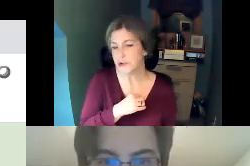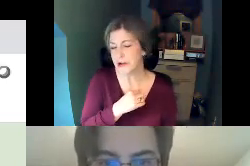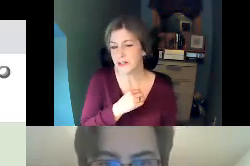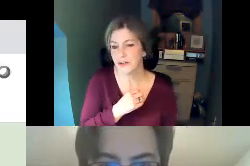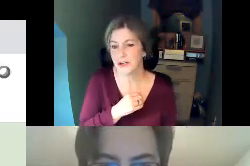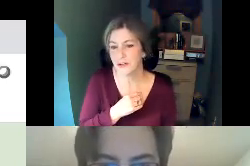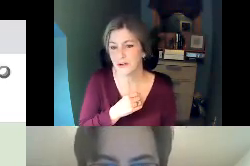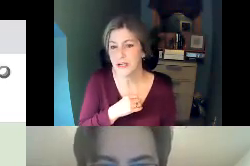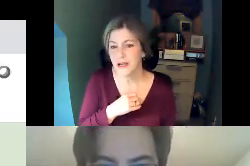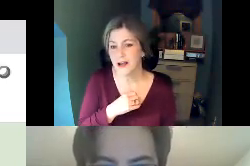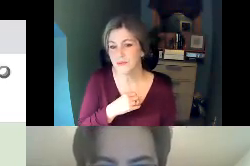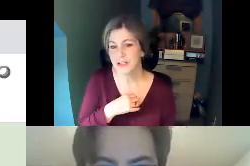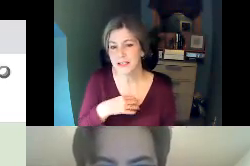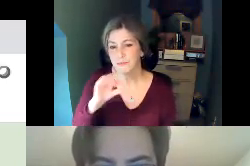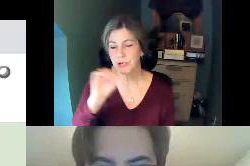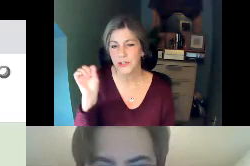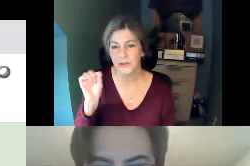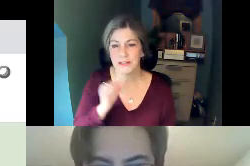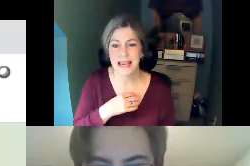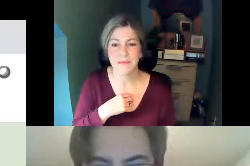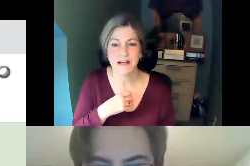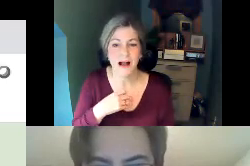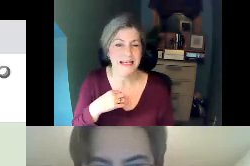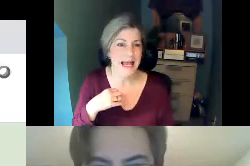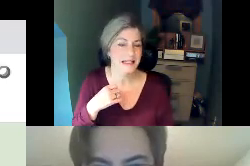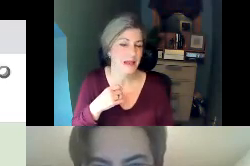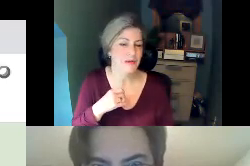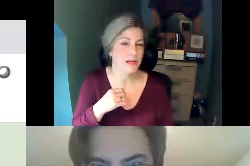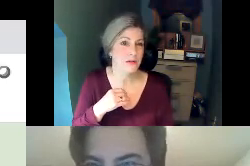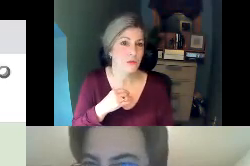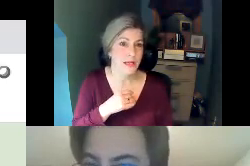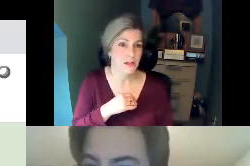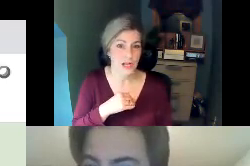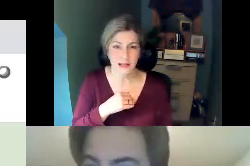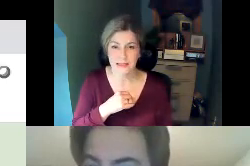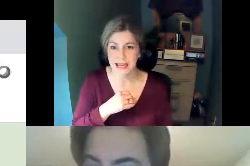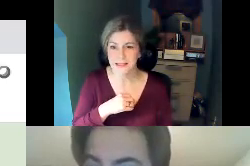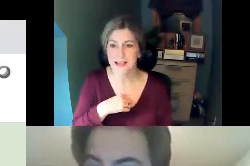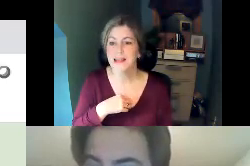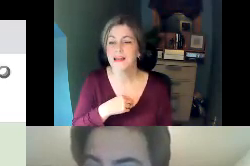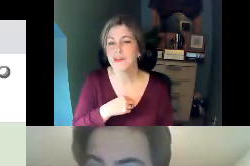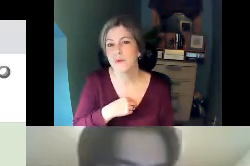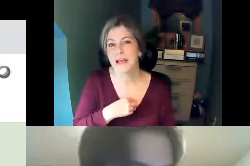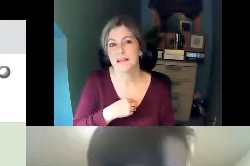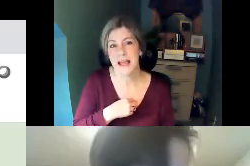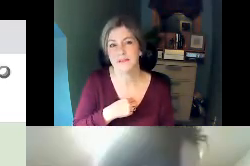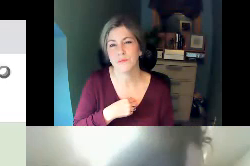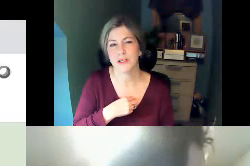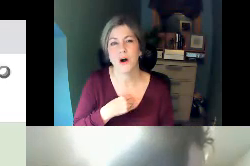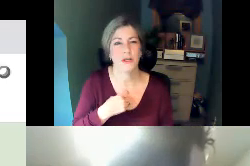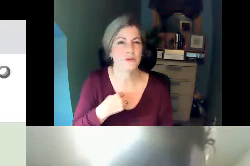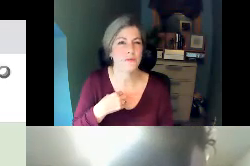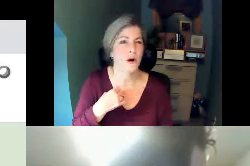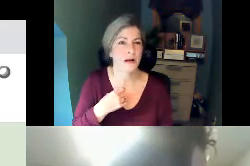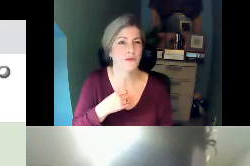and you're not sure who, just put your name and contact, maybe what school that your child attends, if you want to have